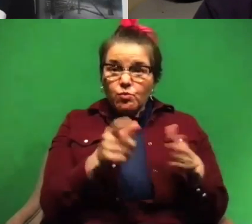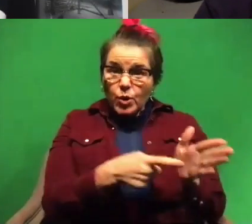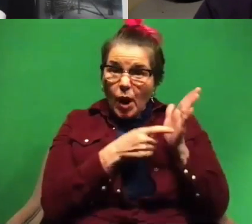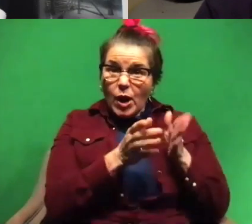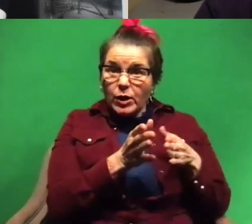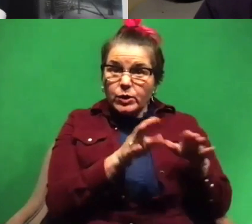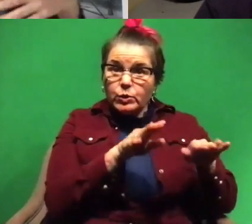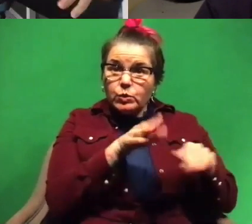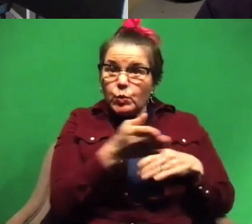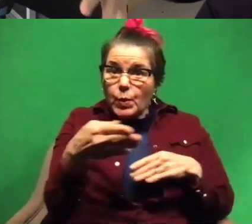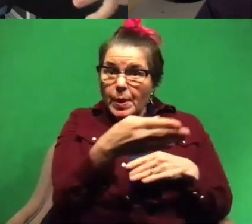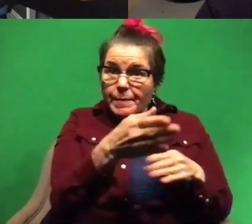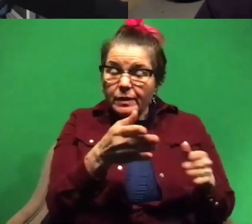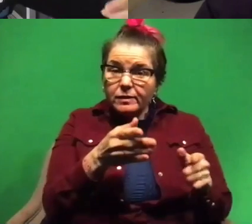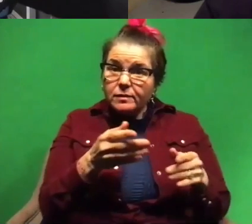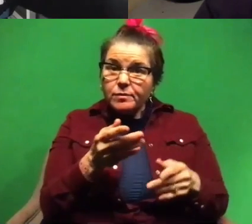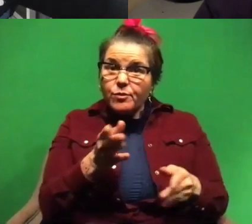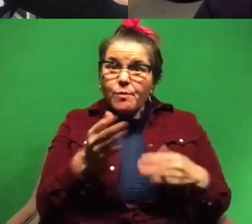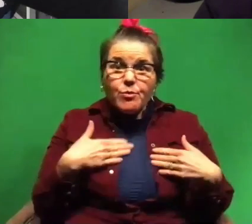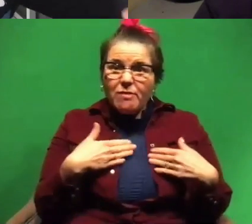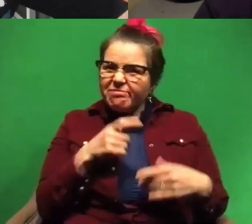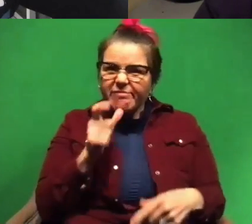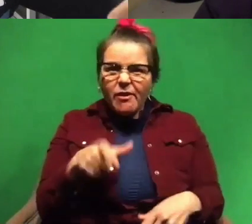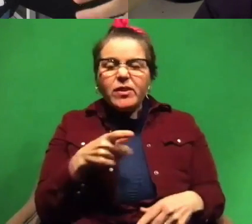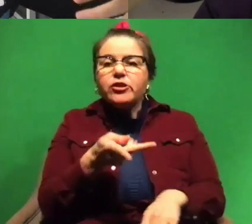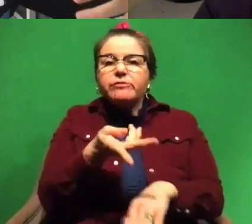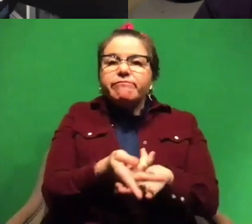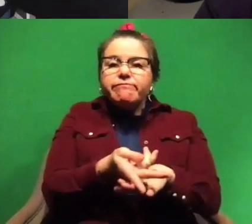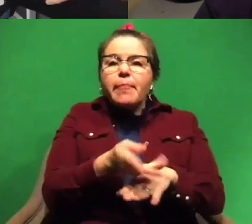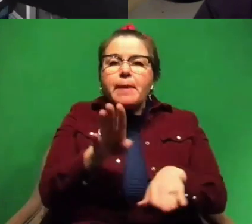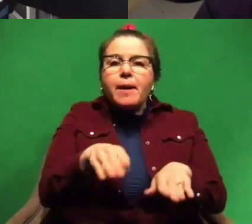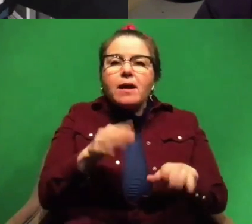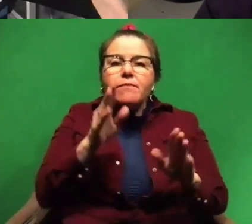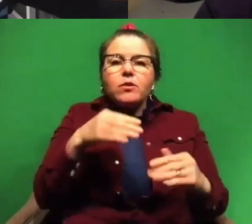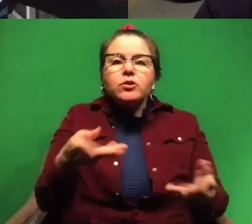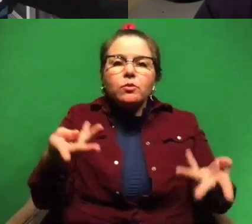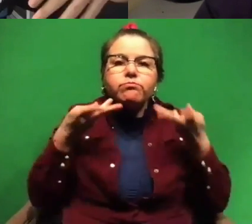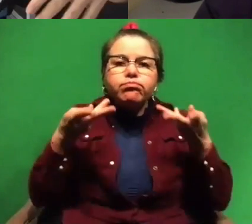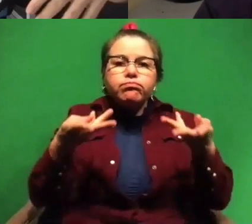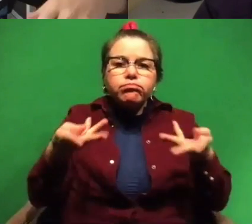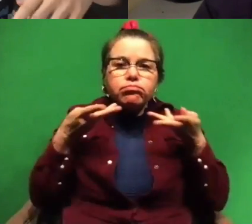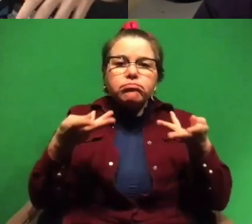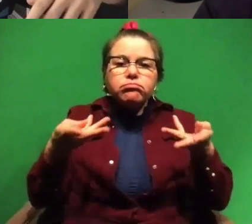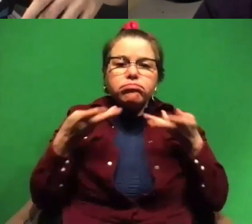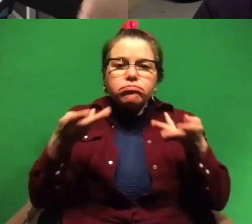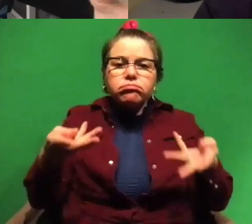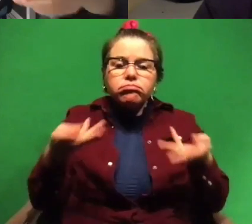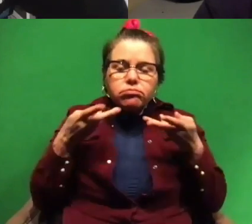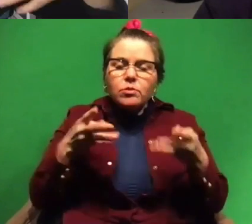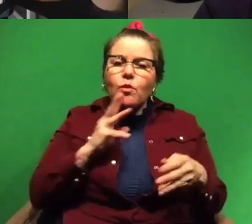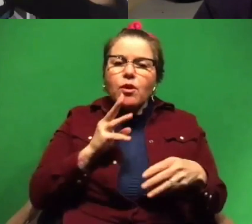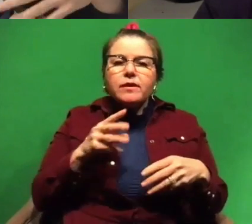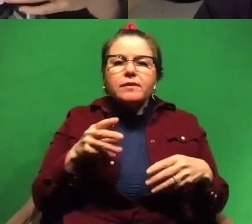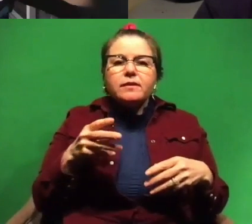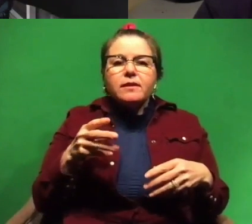other sharks. So it can actually just lay on the bottom of the ocean and pump water over its gills. So it's like a